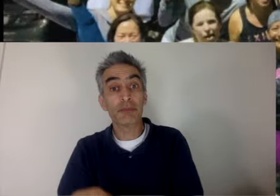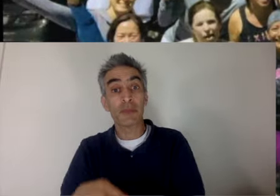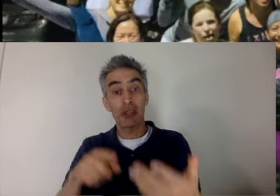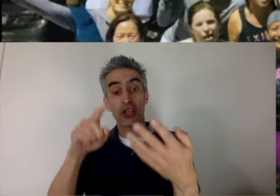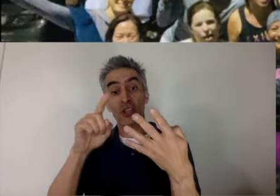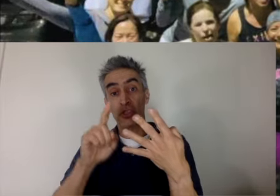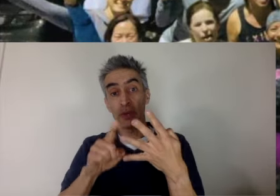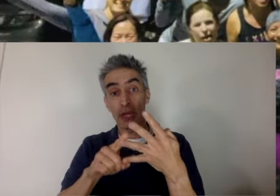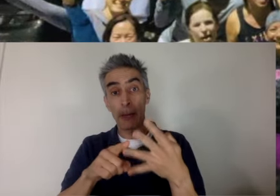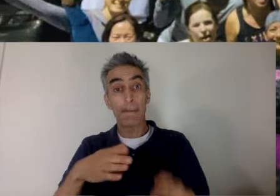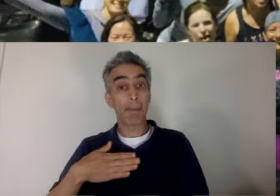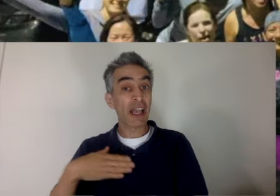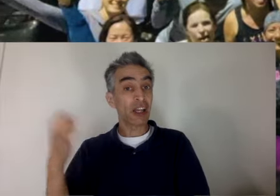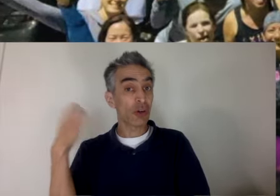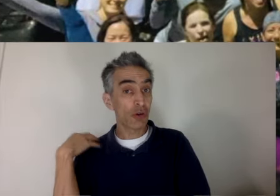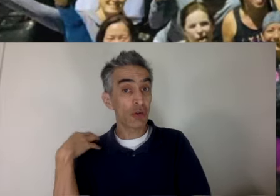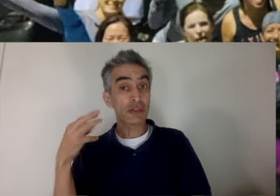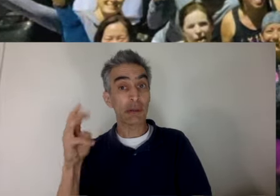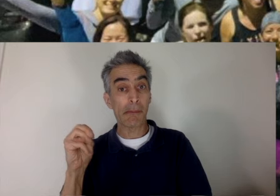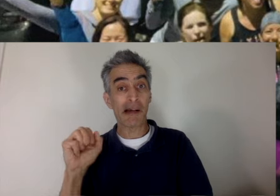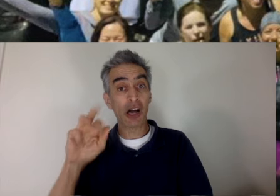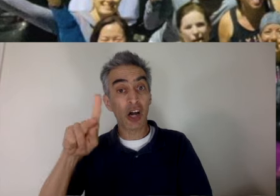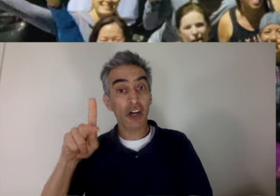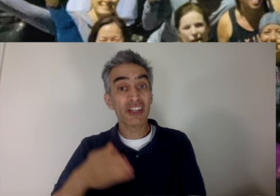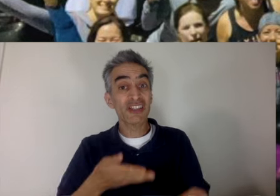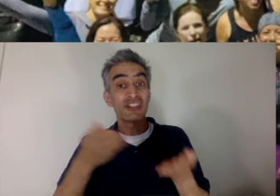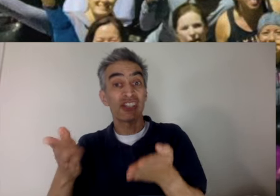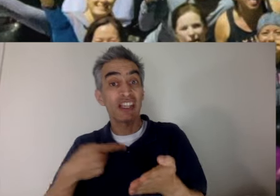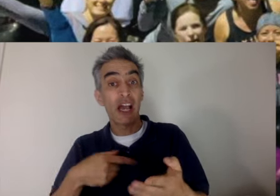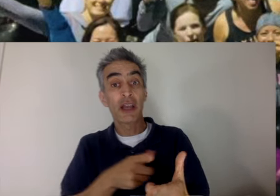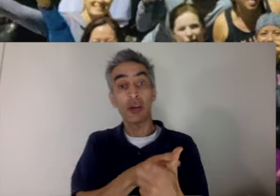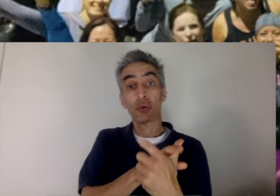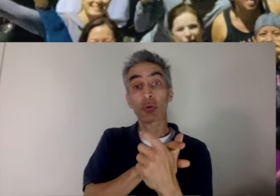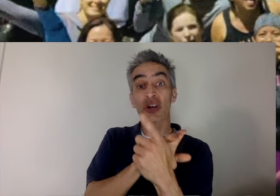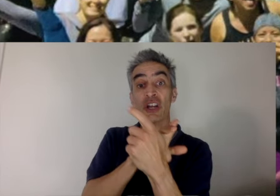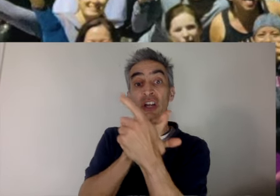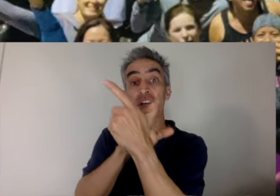Hill repeats once a week at the suggestion of my running coach, Coach Mark.